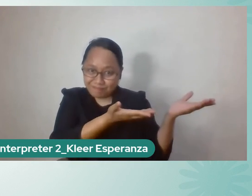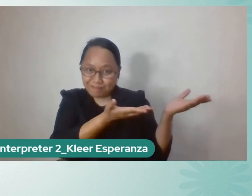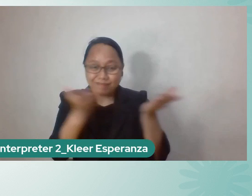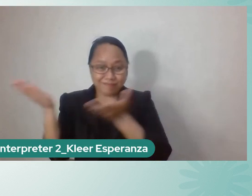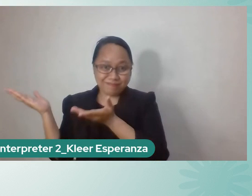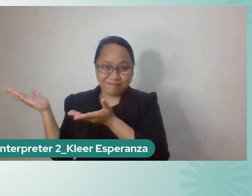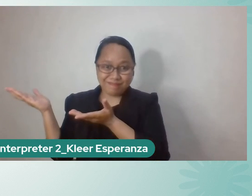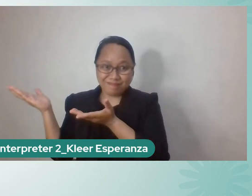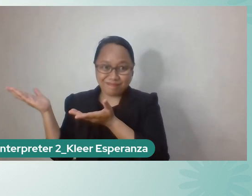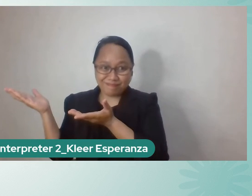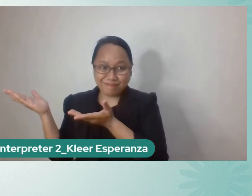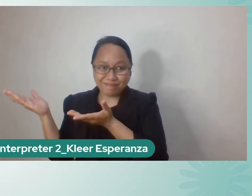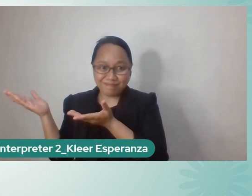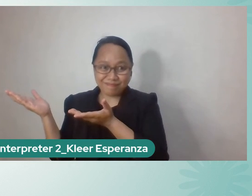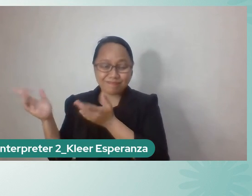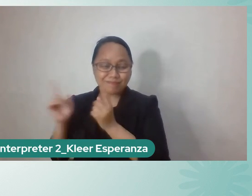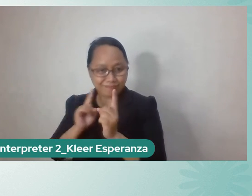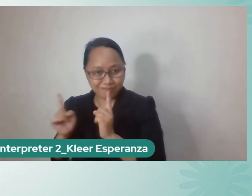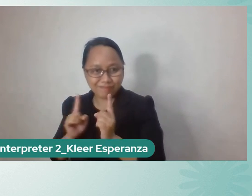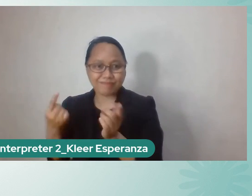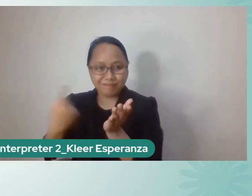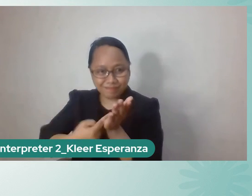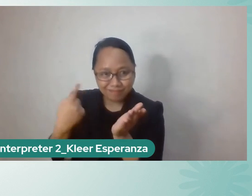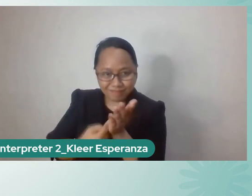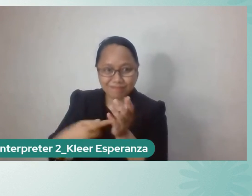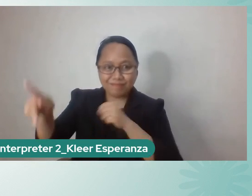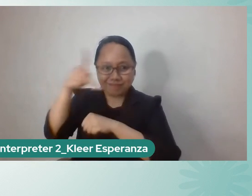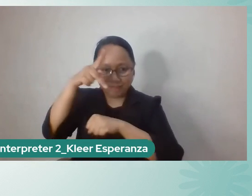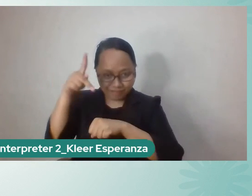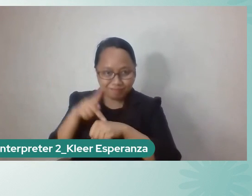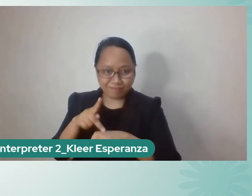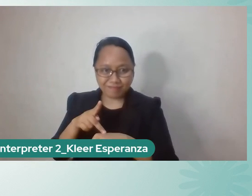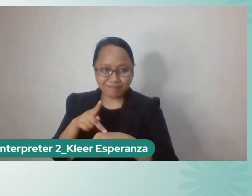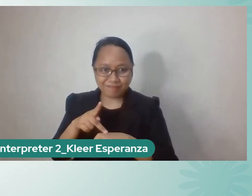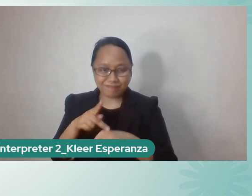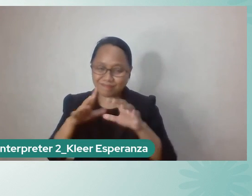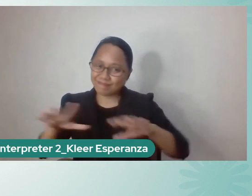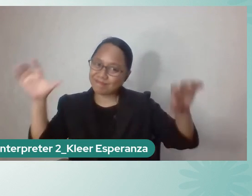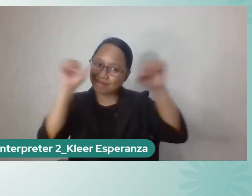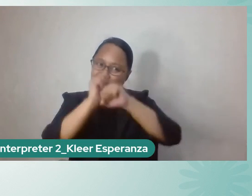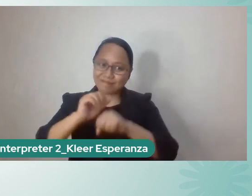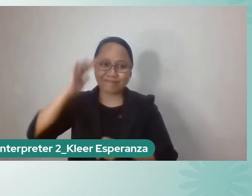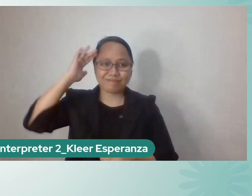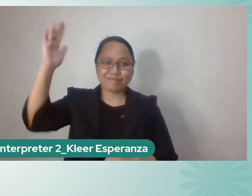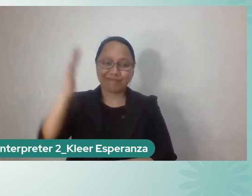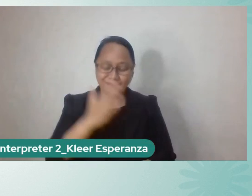Technical Coordinator of WHO Philippines, signing off. Mabuhay!